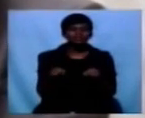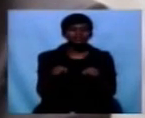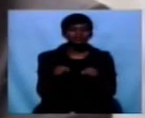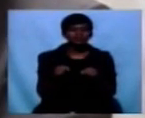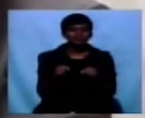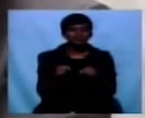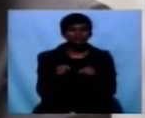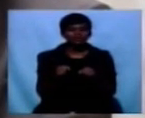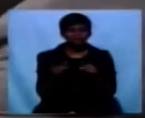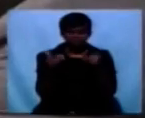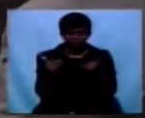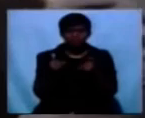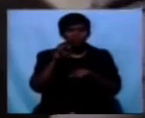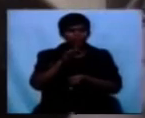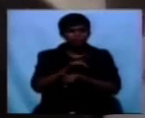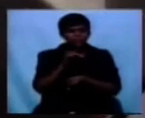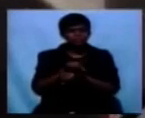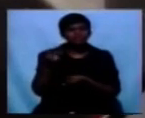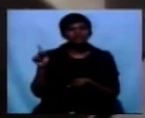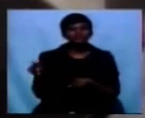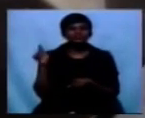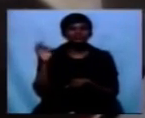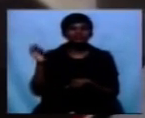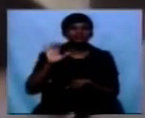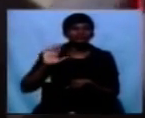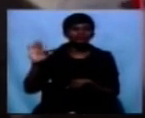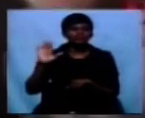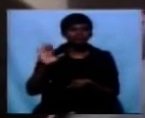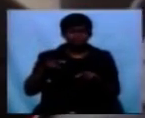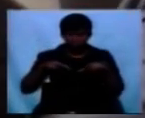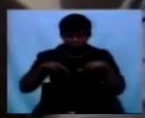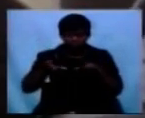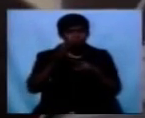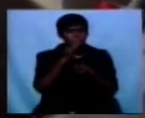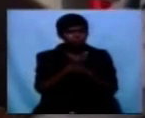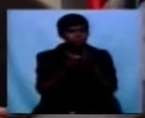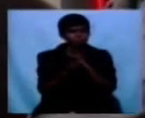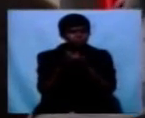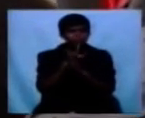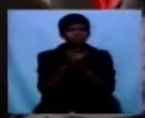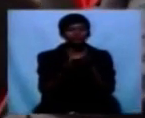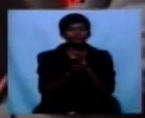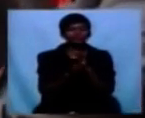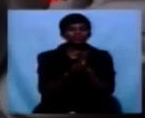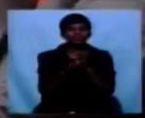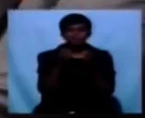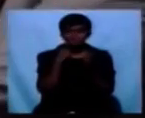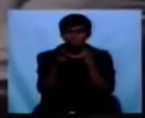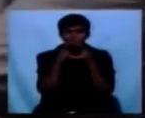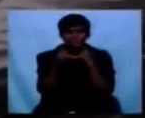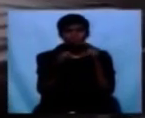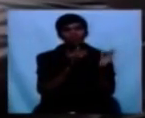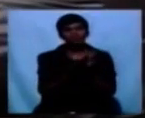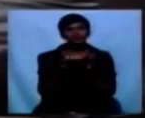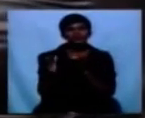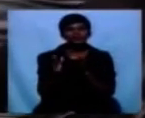key anchoring projects as the Patriotic Front is the road network. Yes. And you talk of planning, and people